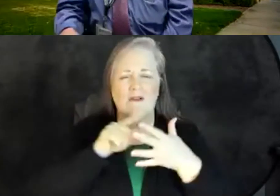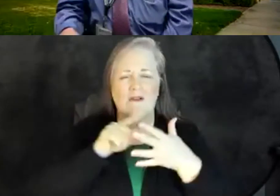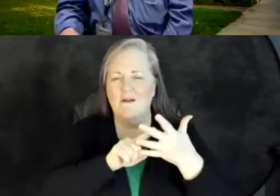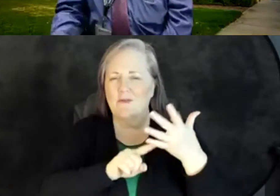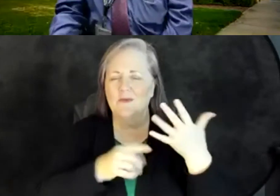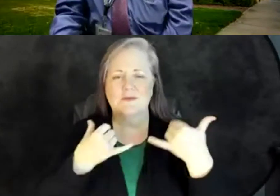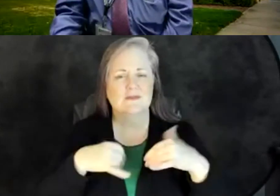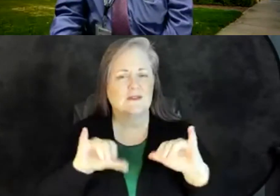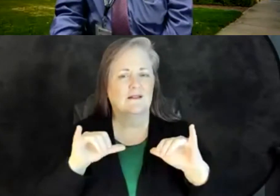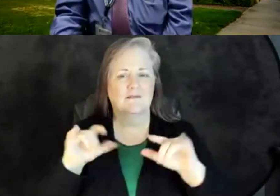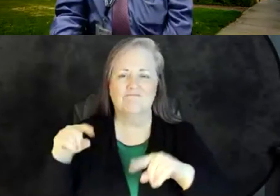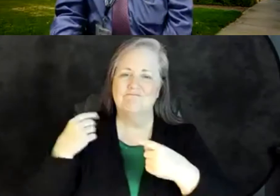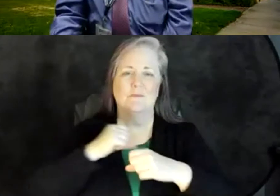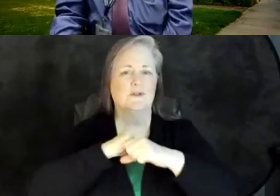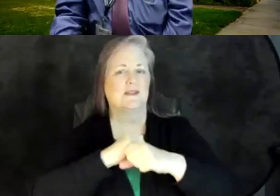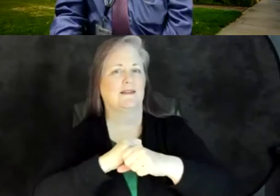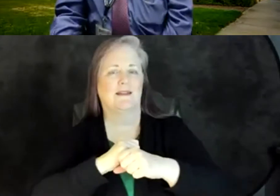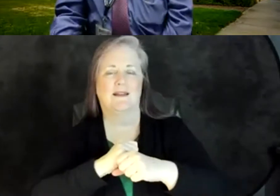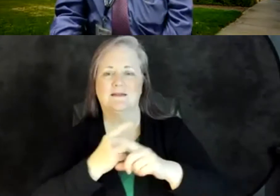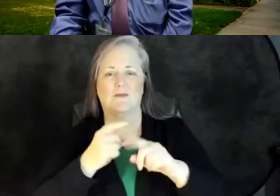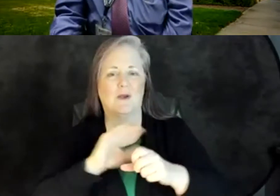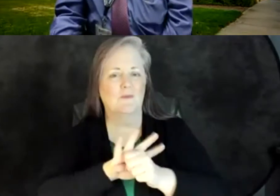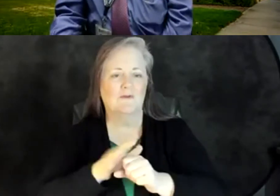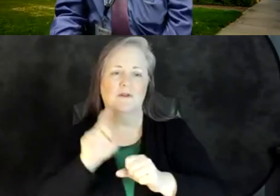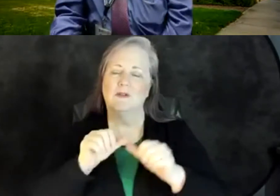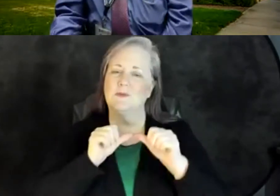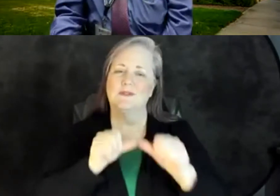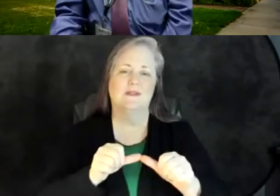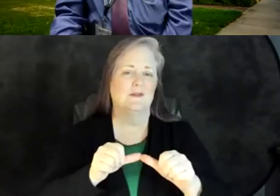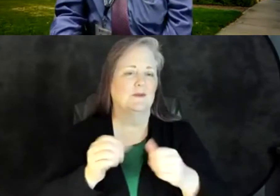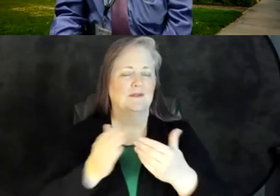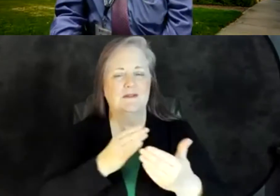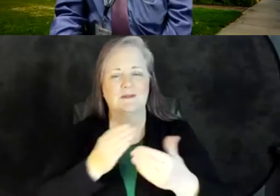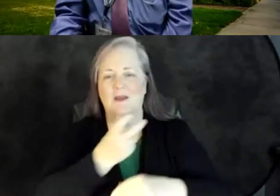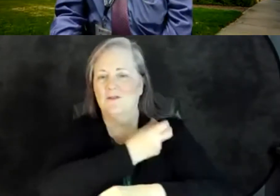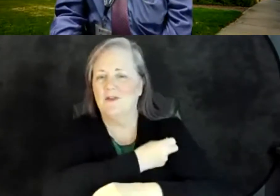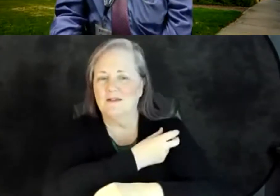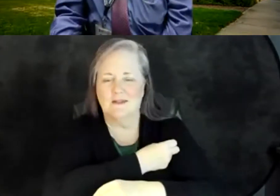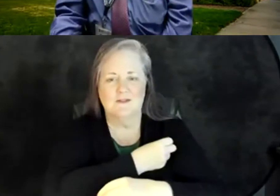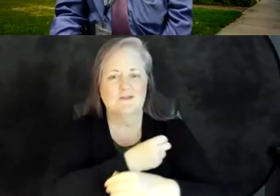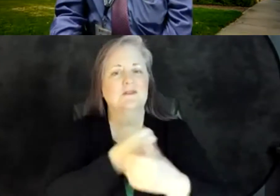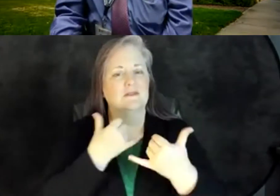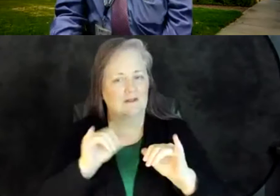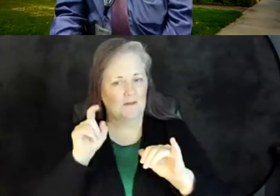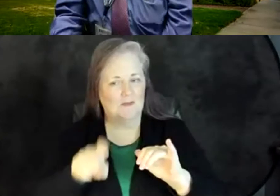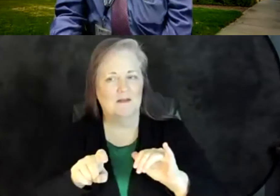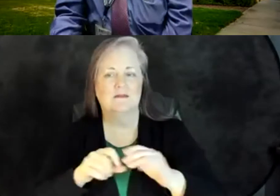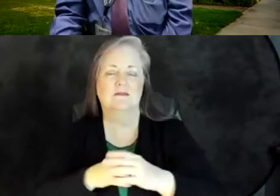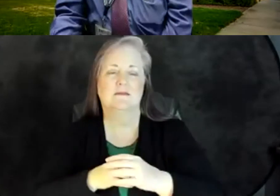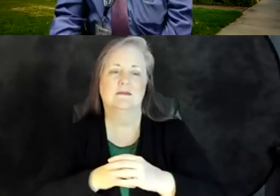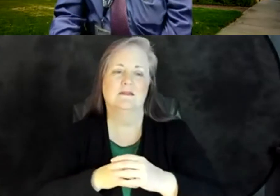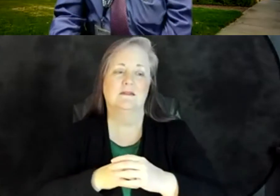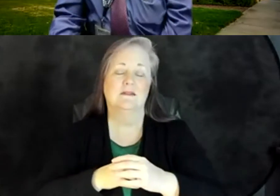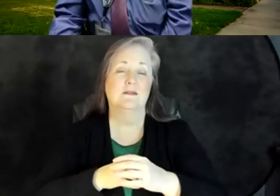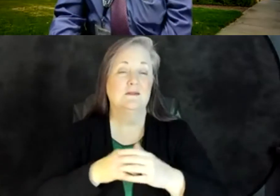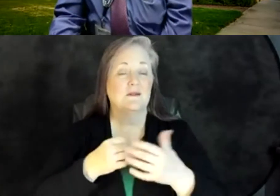have been protecting us against COVID need to continue despite the vaccinations that are occurring, and making sure